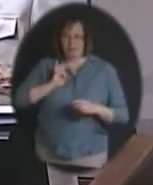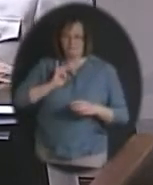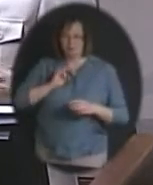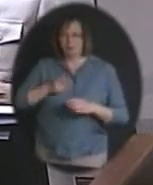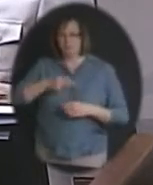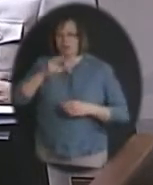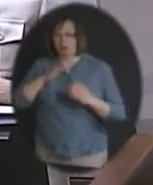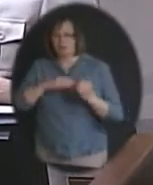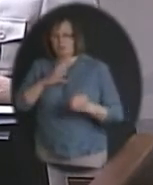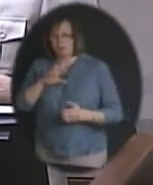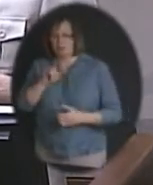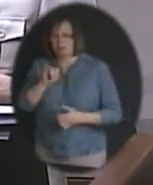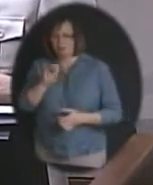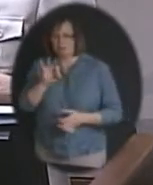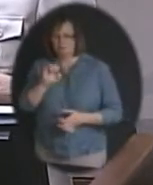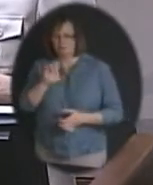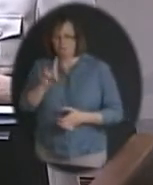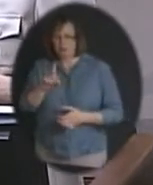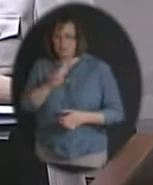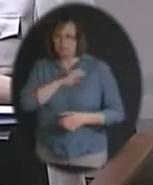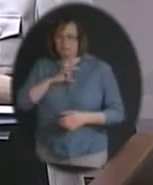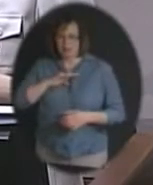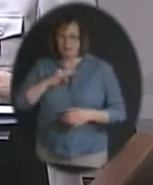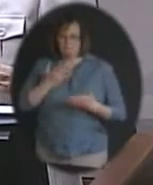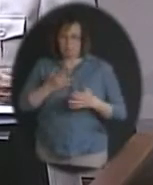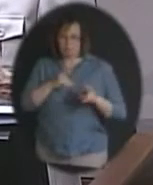staff, so there may be some things to look at there. But